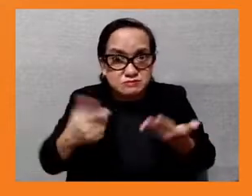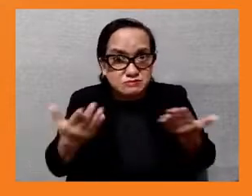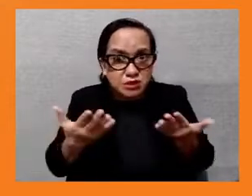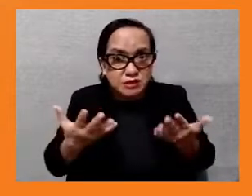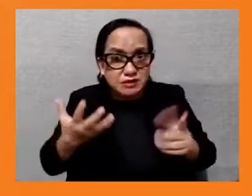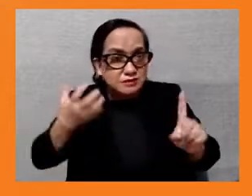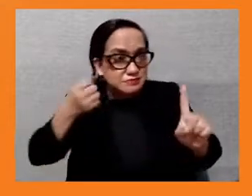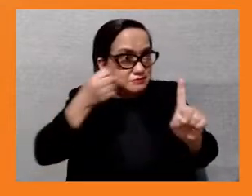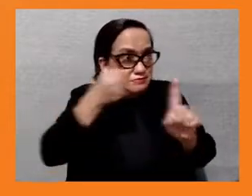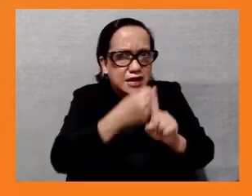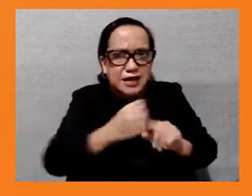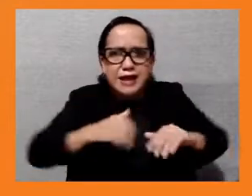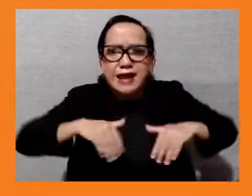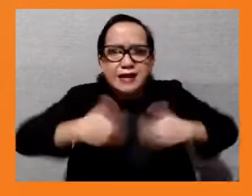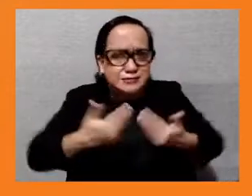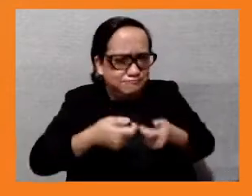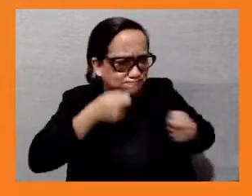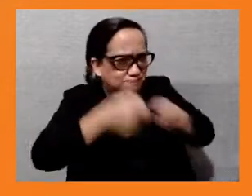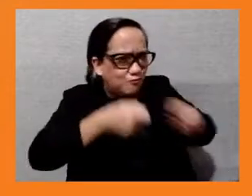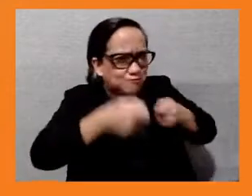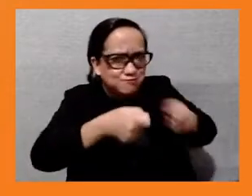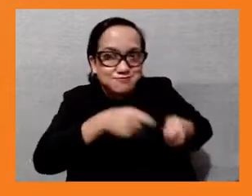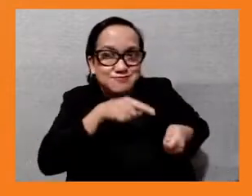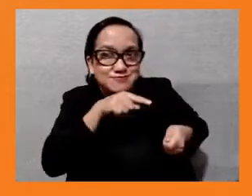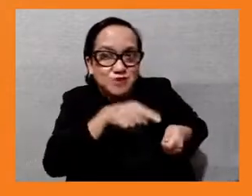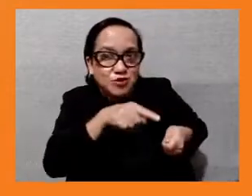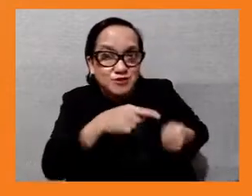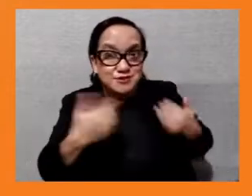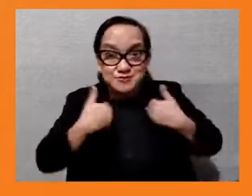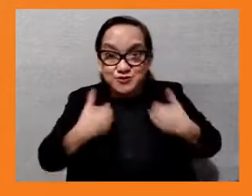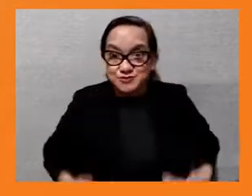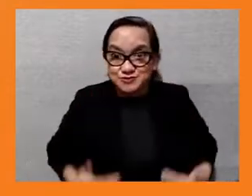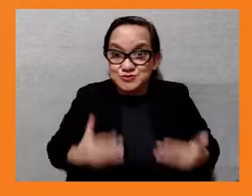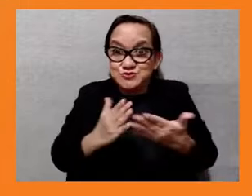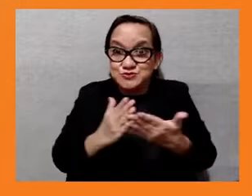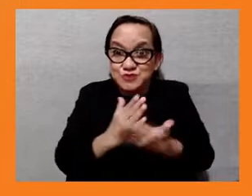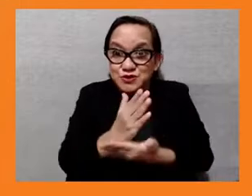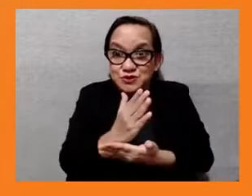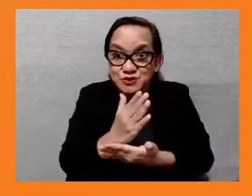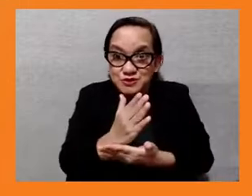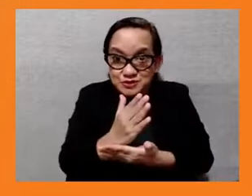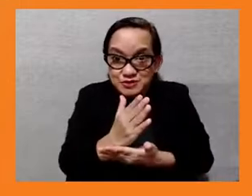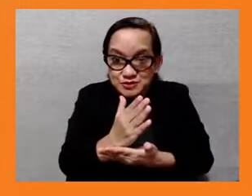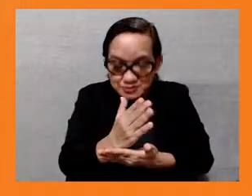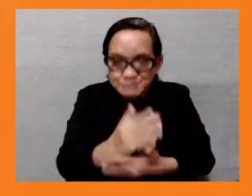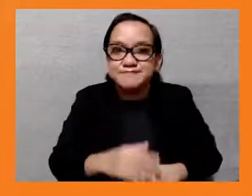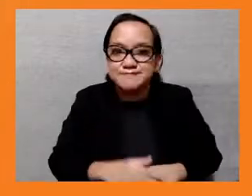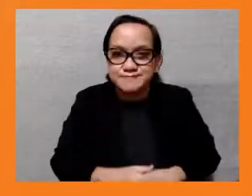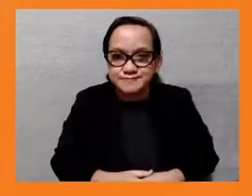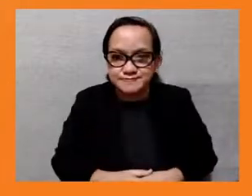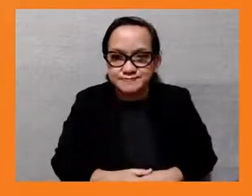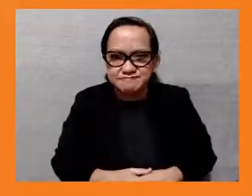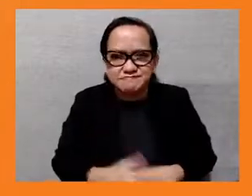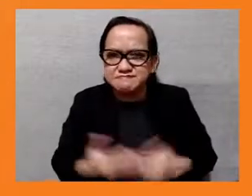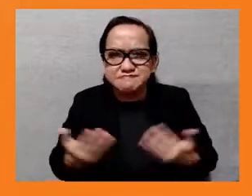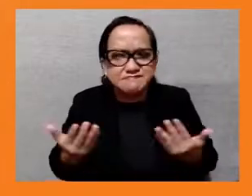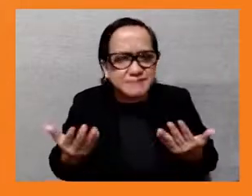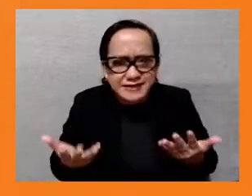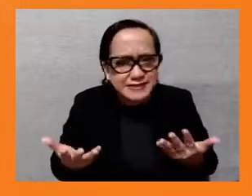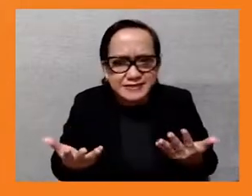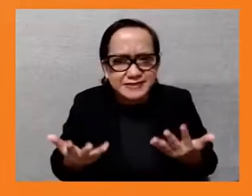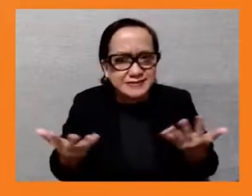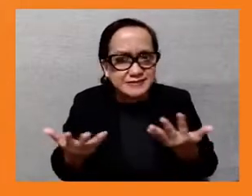the first full public disclosure of the draft policy in January. And we've been doing a lot of consultations, but we